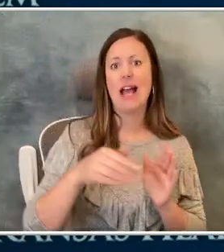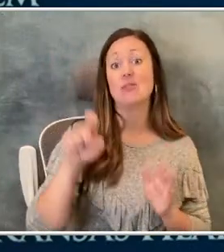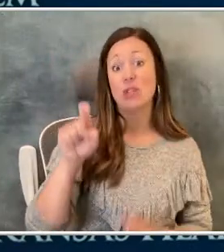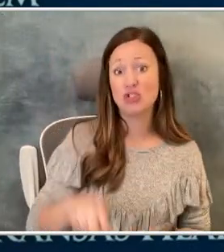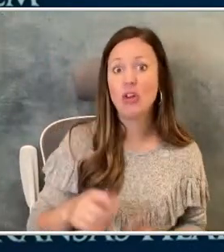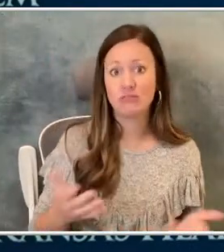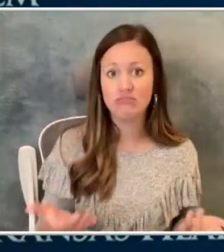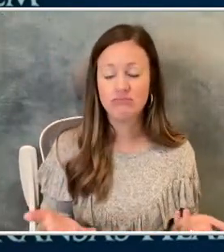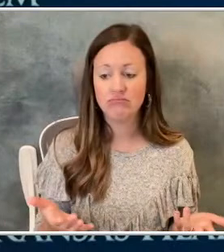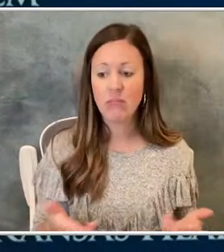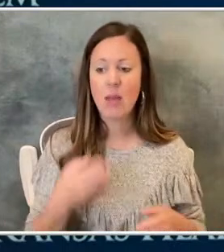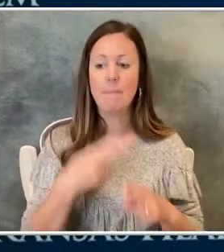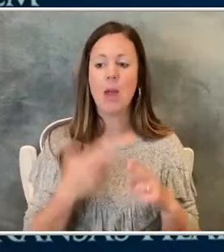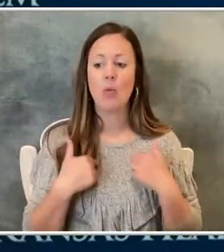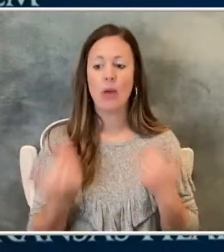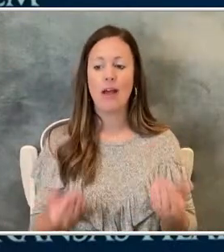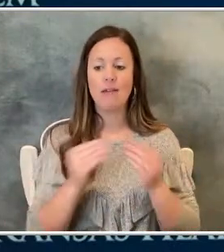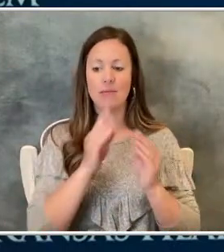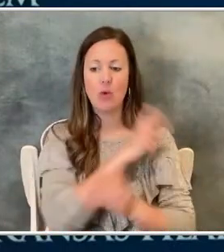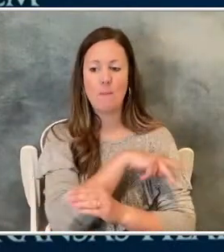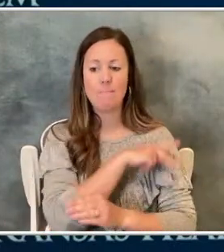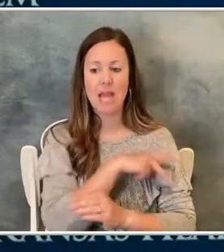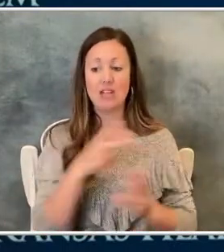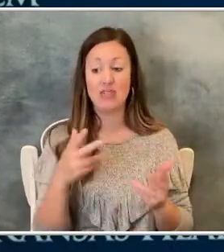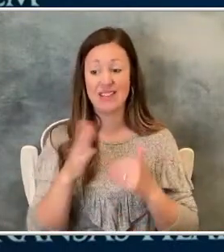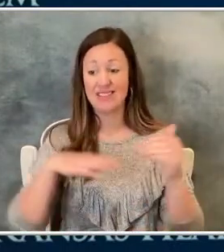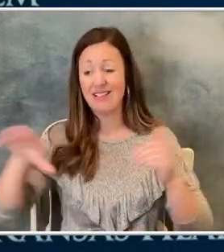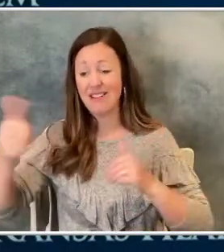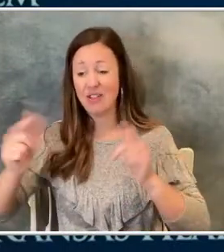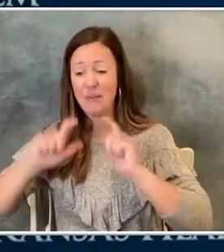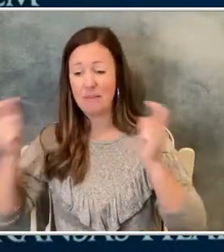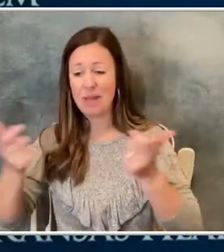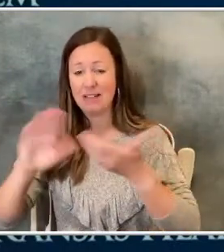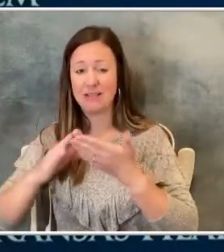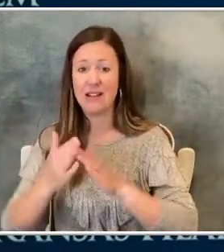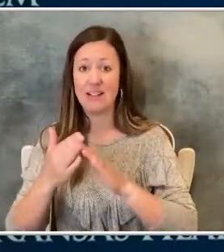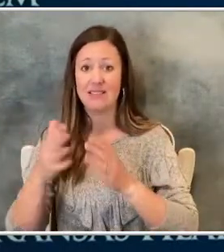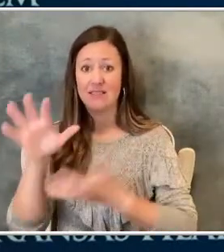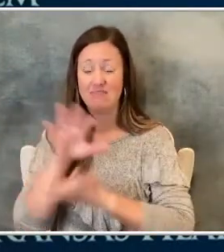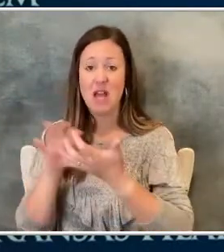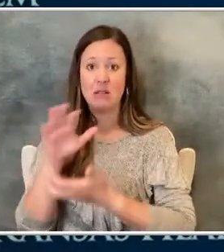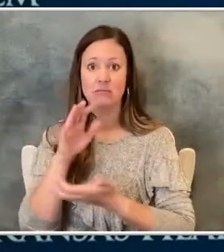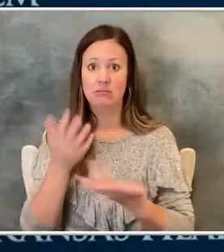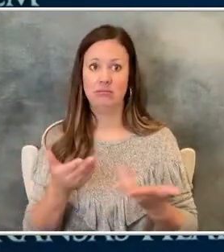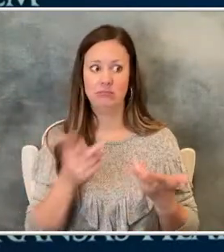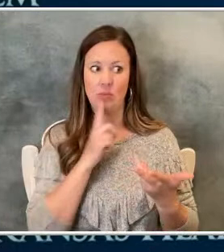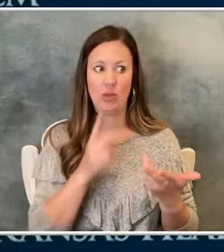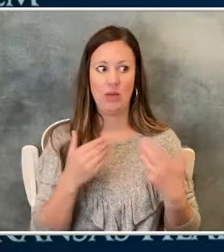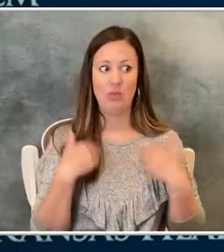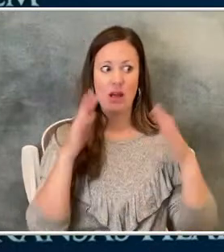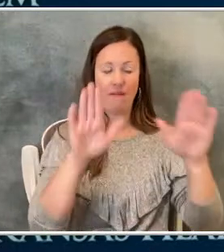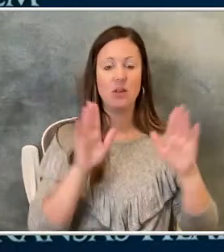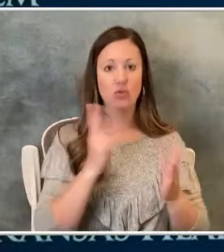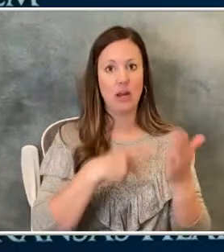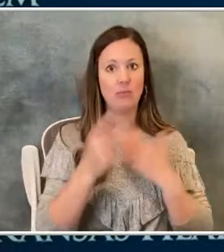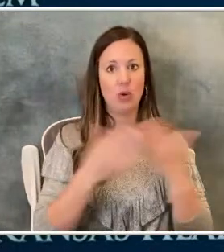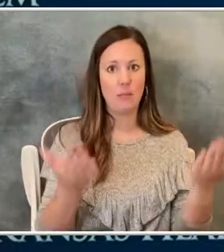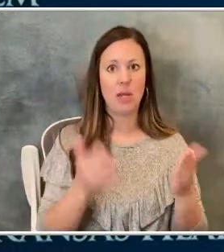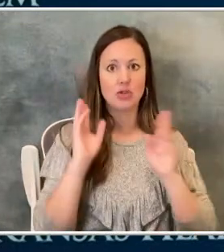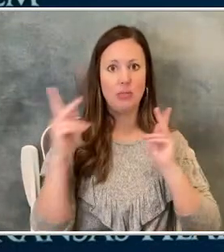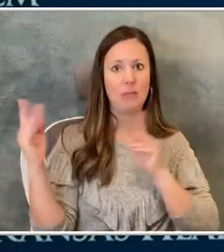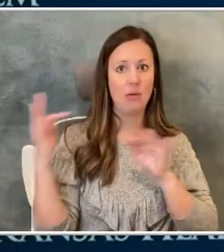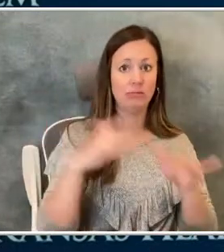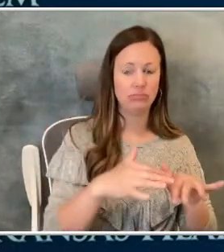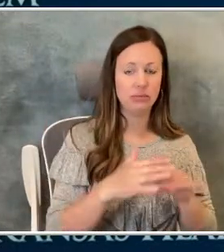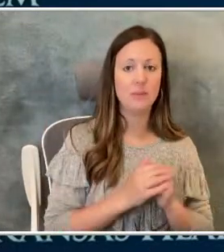how we have more patients than those larger cities combined. It's not because we have the patient population. We just have a great program here. And in Germany, they